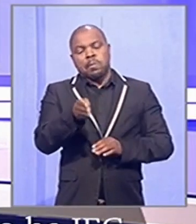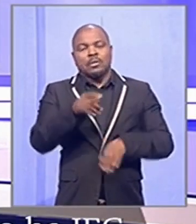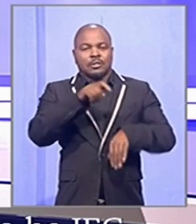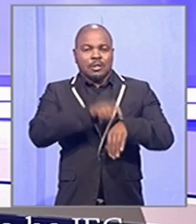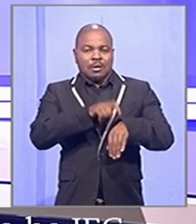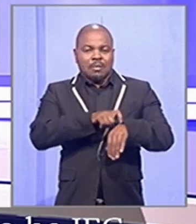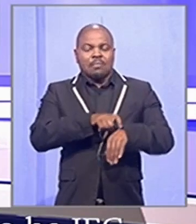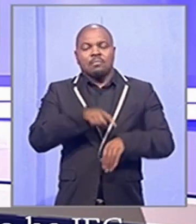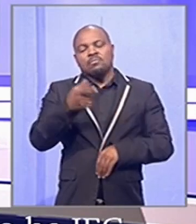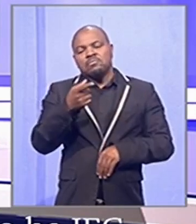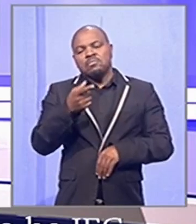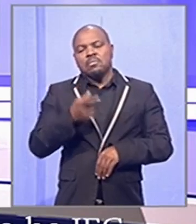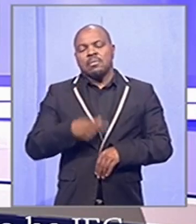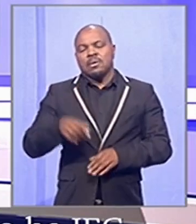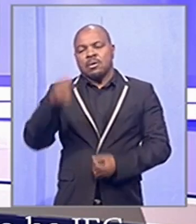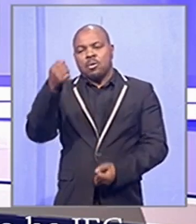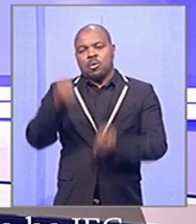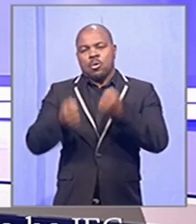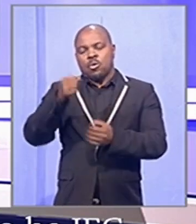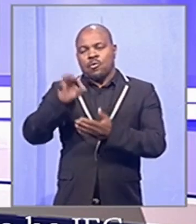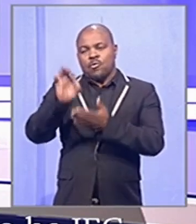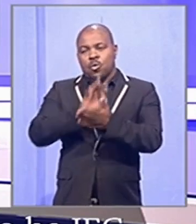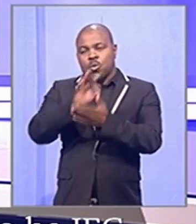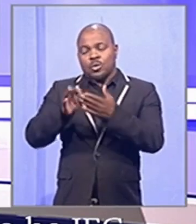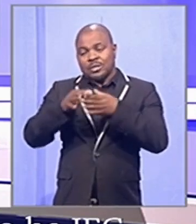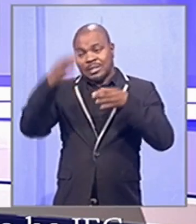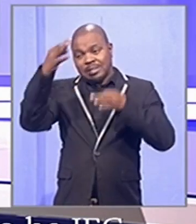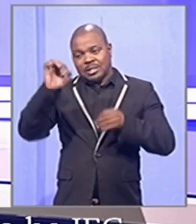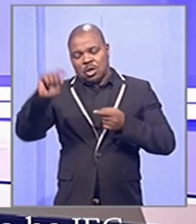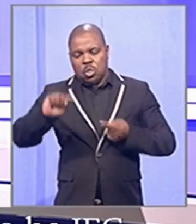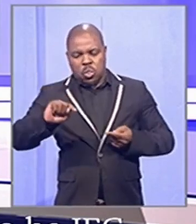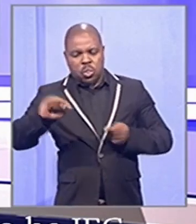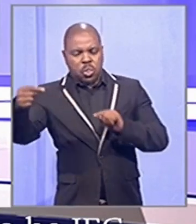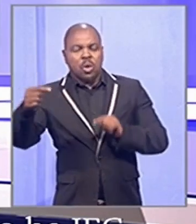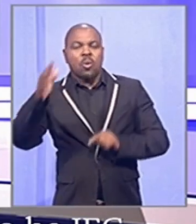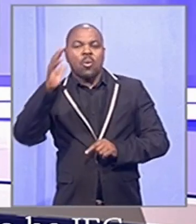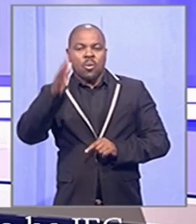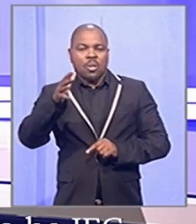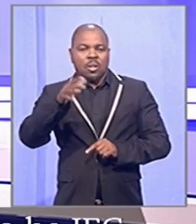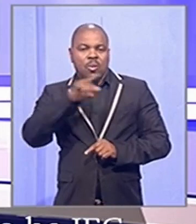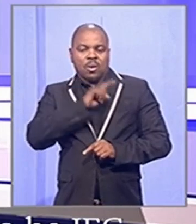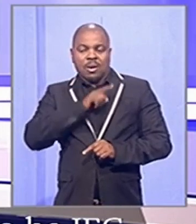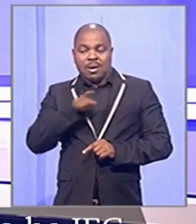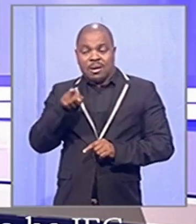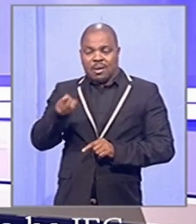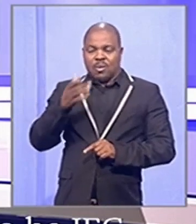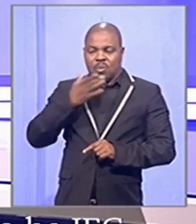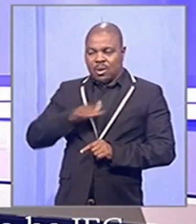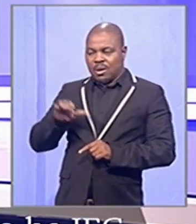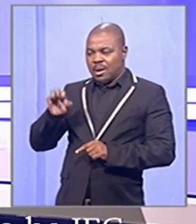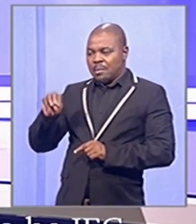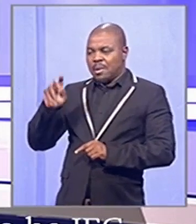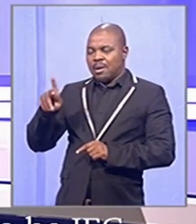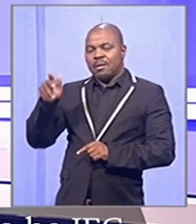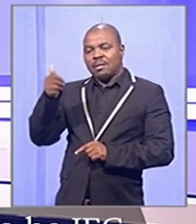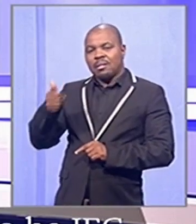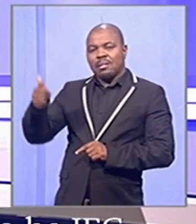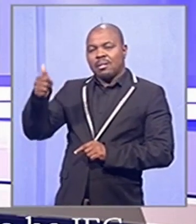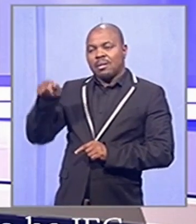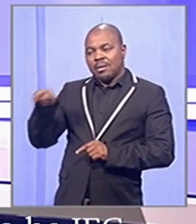Nakong ena eo boipiletso ba komishini e ikemetseng ya dikgetho IEC bo kgahlano le taelo ya lekgotla